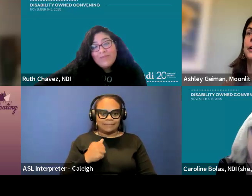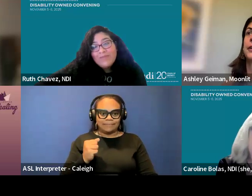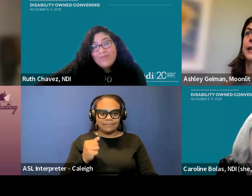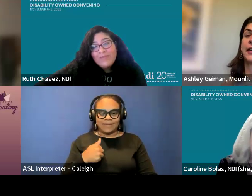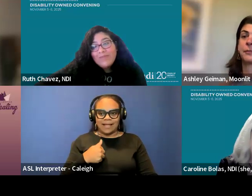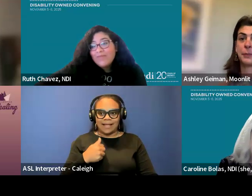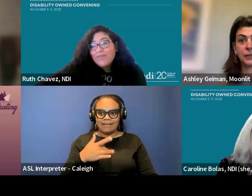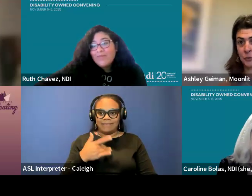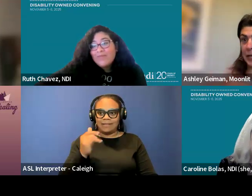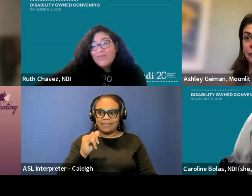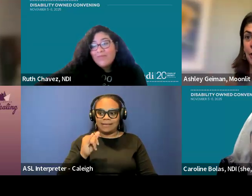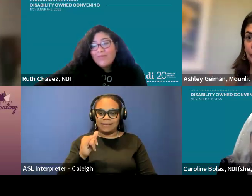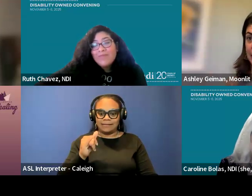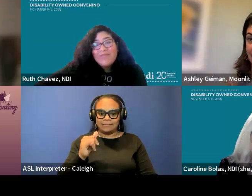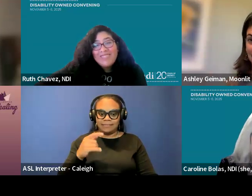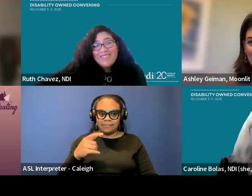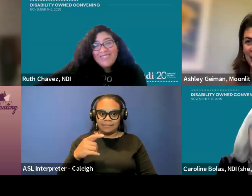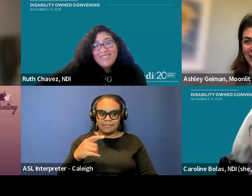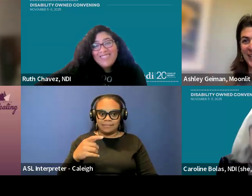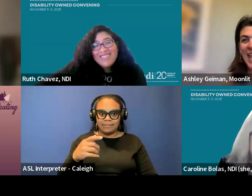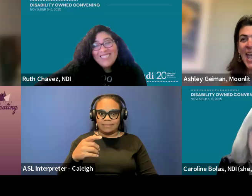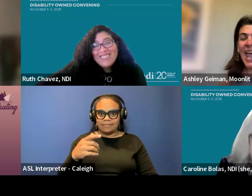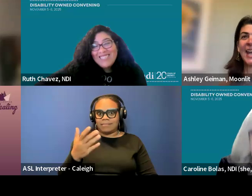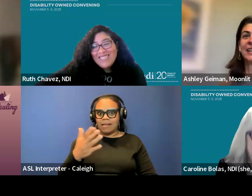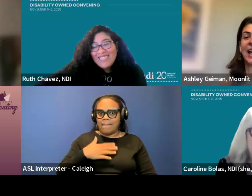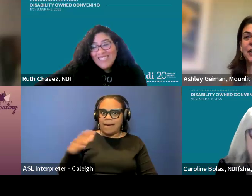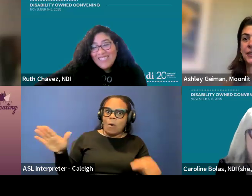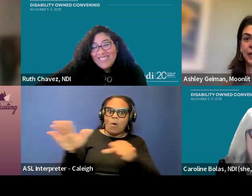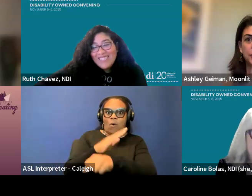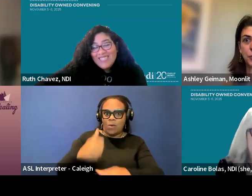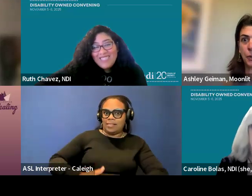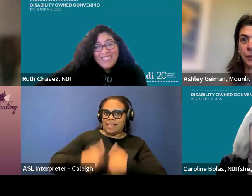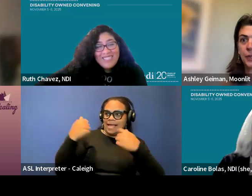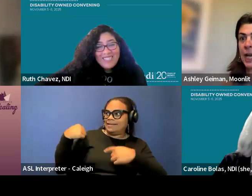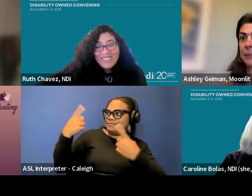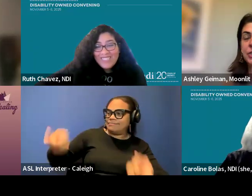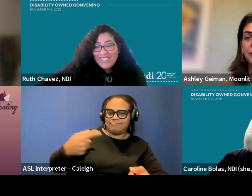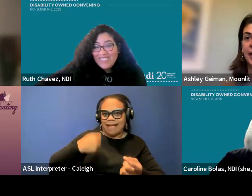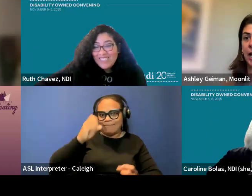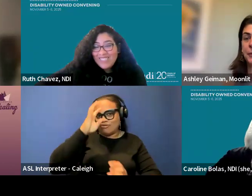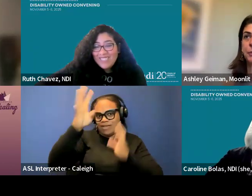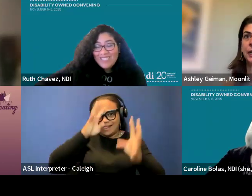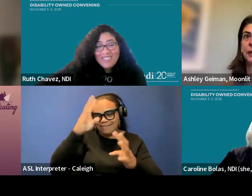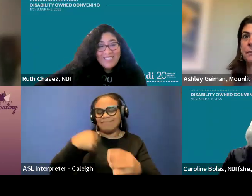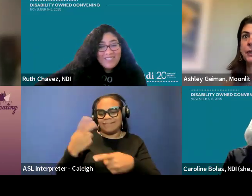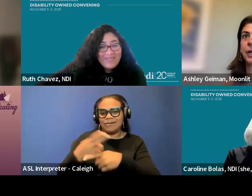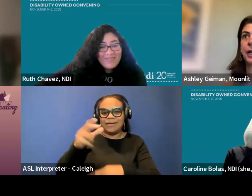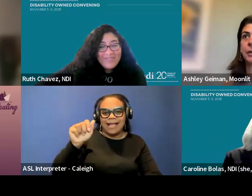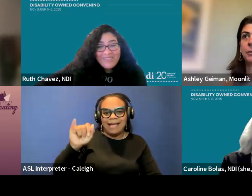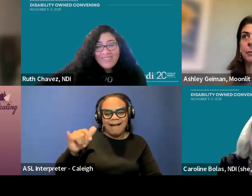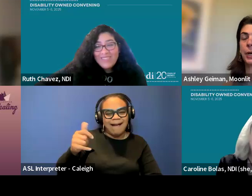I feel like I've been creative all of my life. And I use it as a tool. It just helps